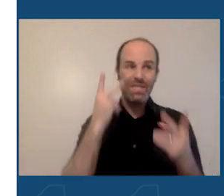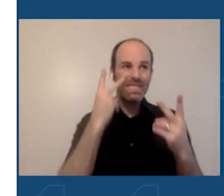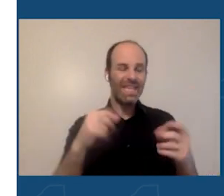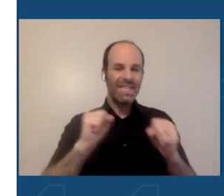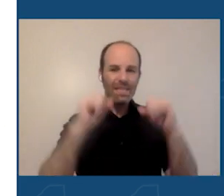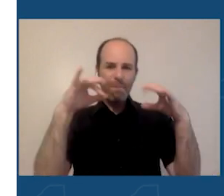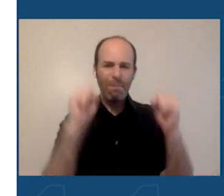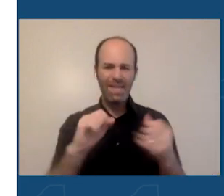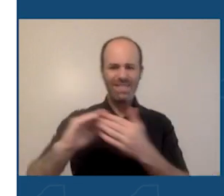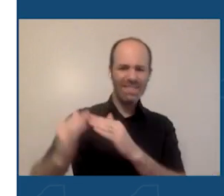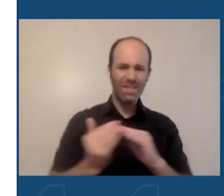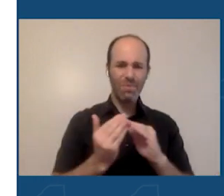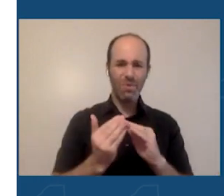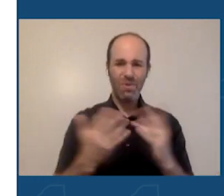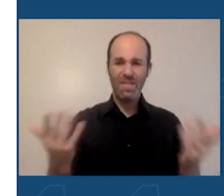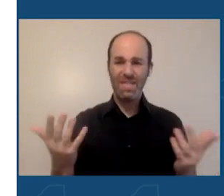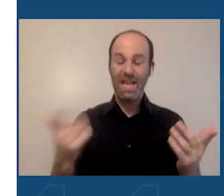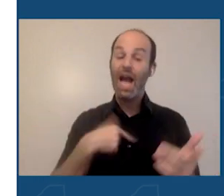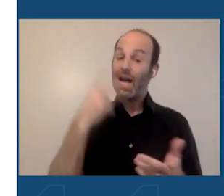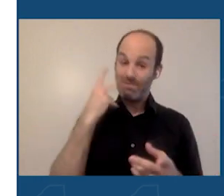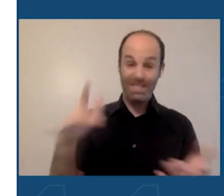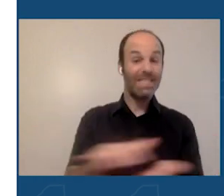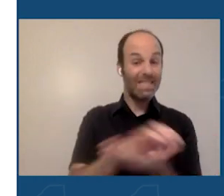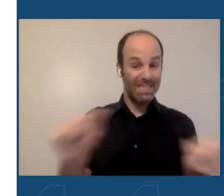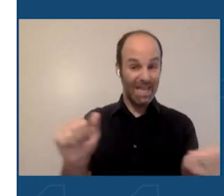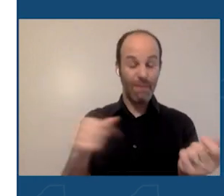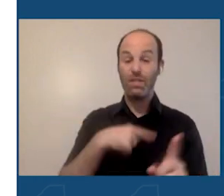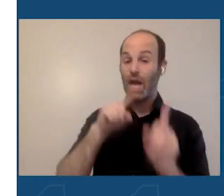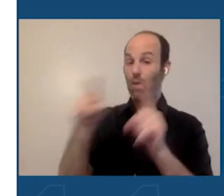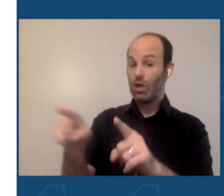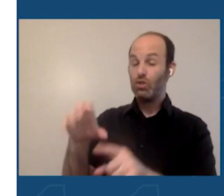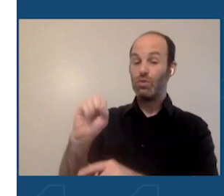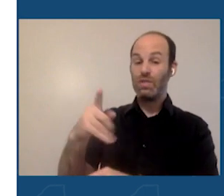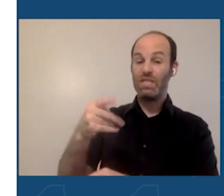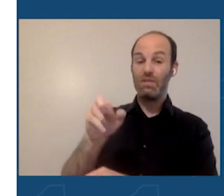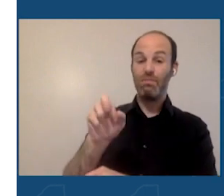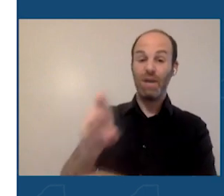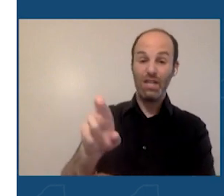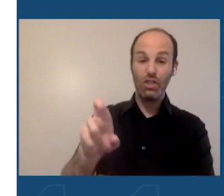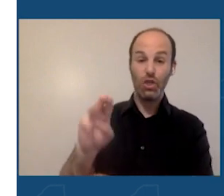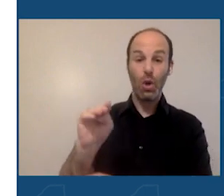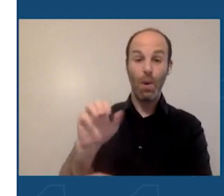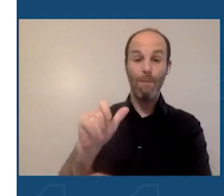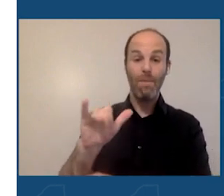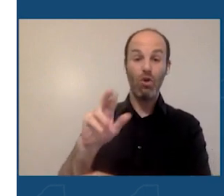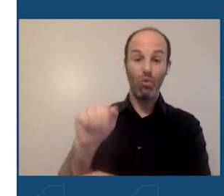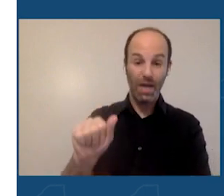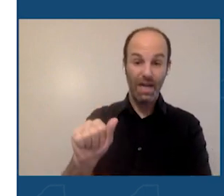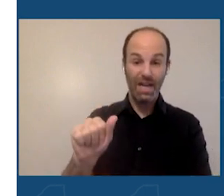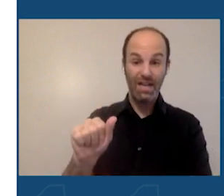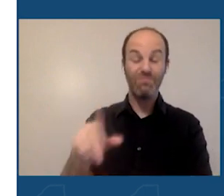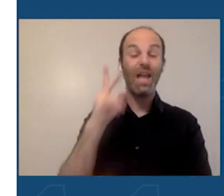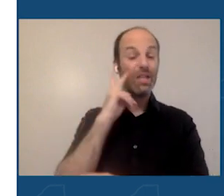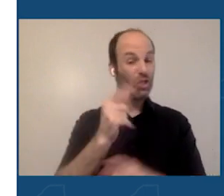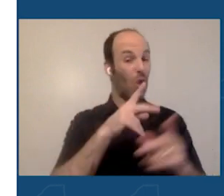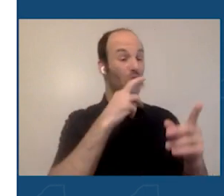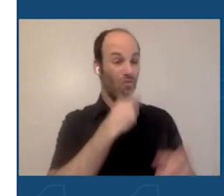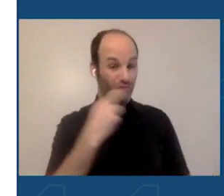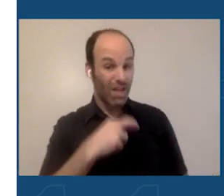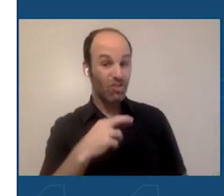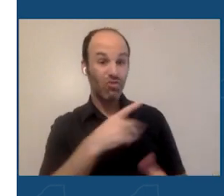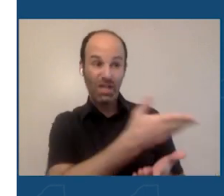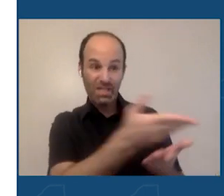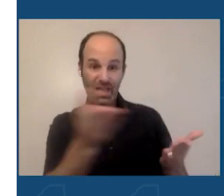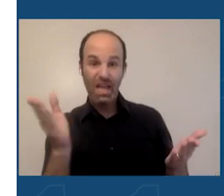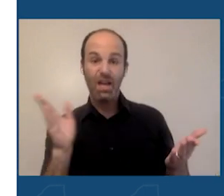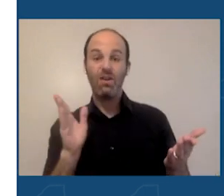seen, damage. I was over at Spicer Marine. I think that's where we were walking around. I saw the restaurants, but